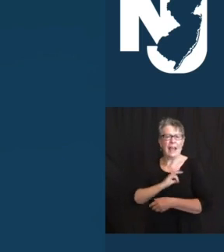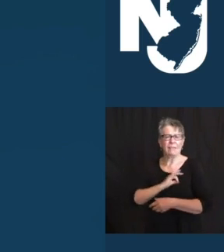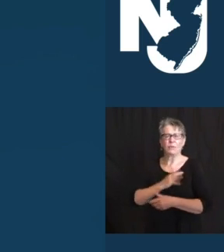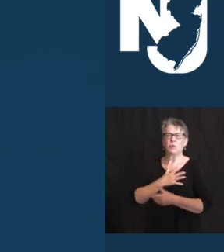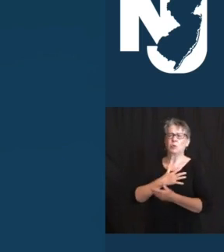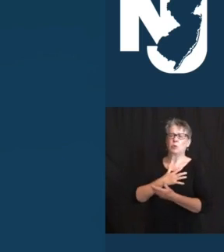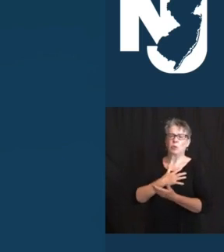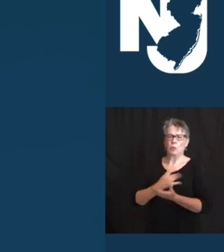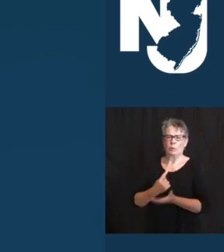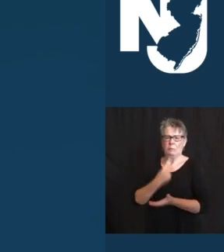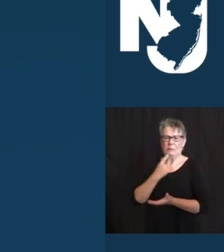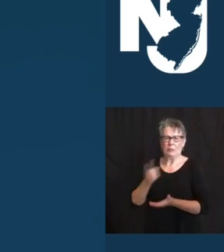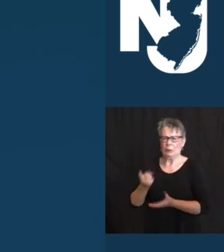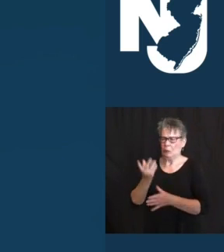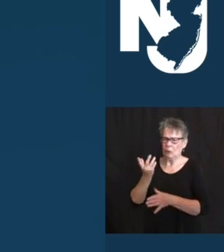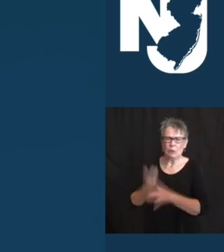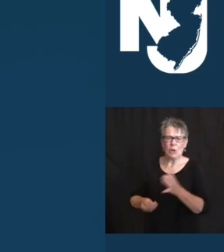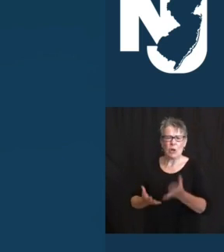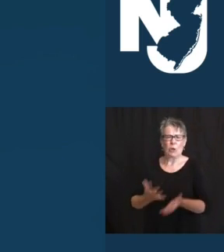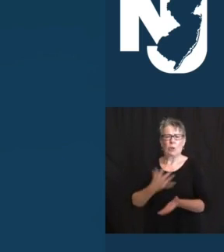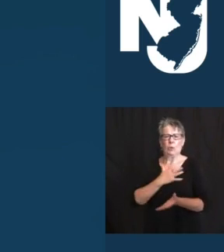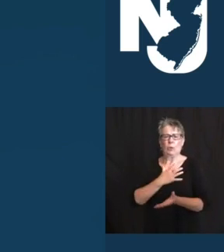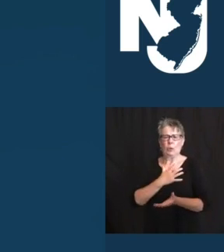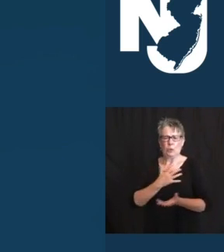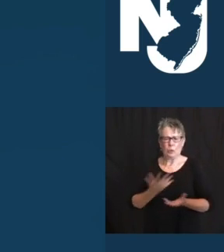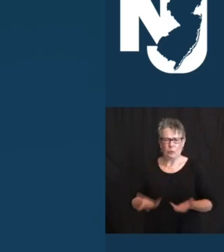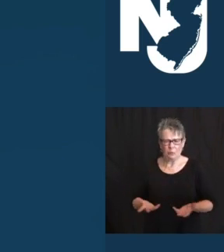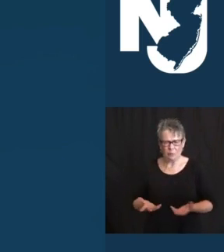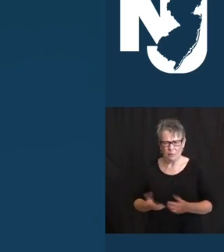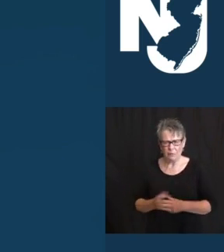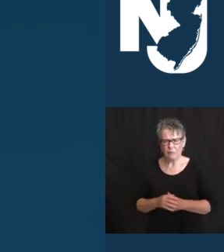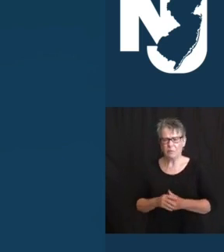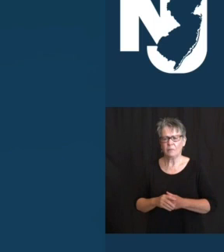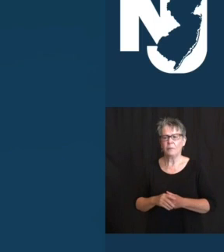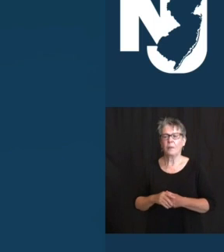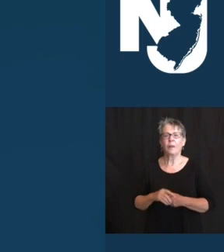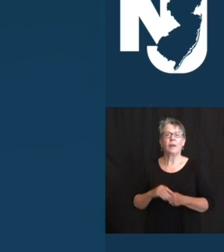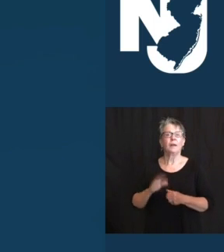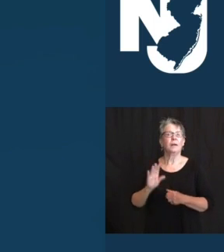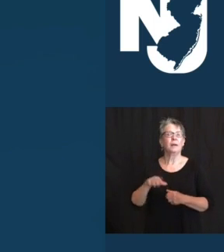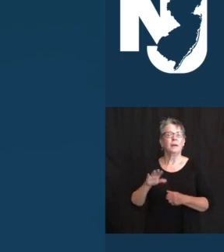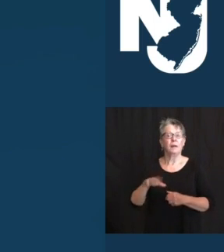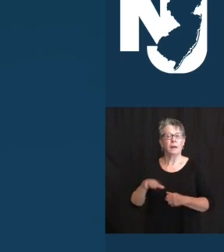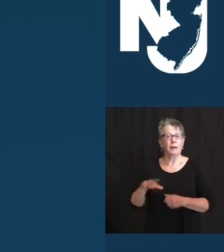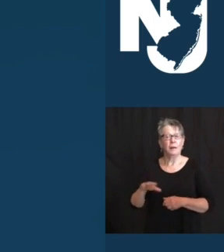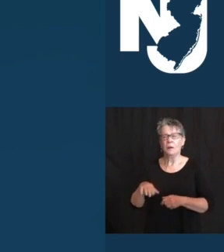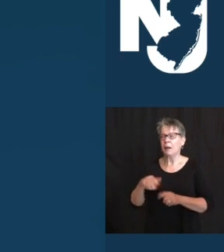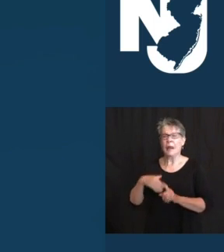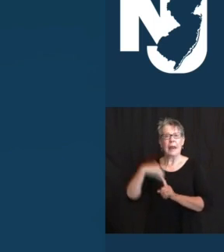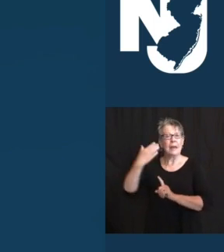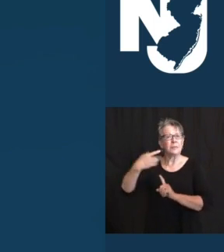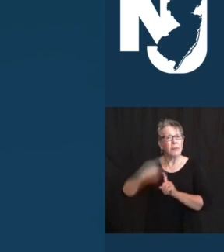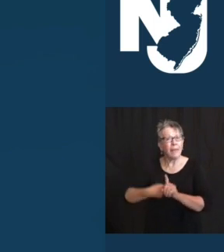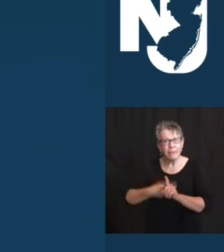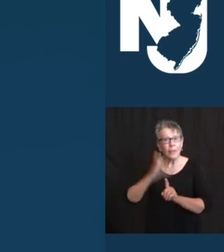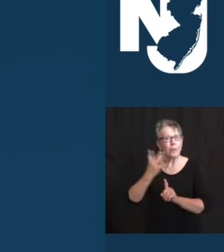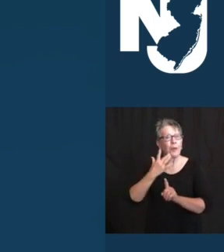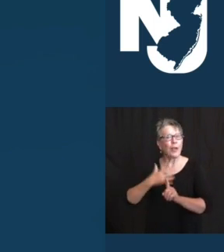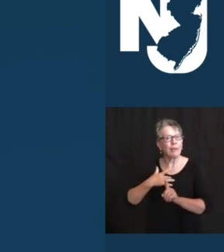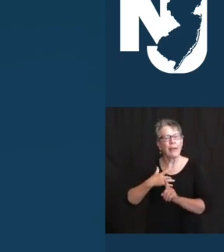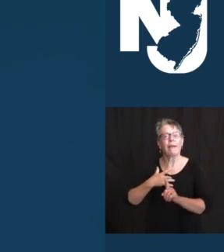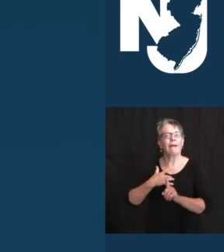years old in 1 month, and may God bless you, Fee, and your family. Judy University Hospital, which you used to run and